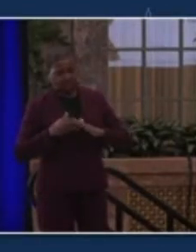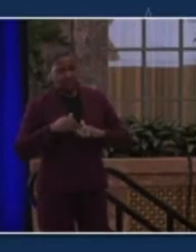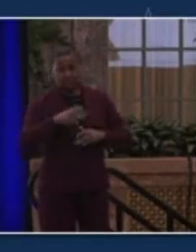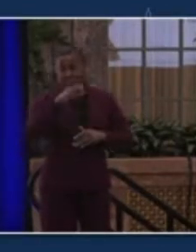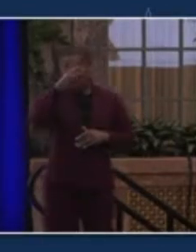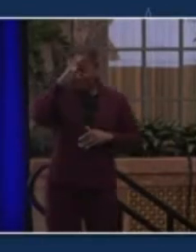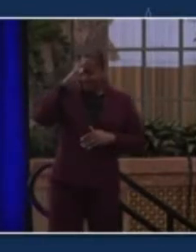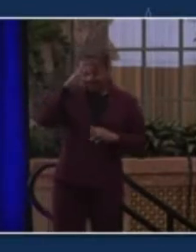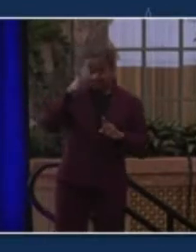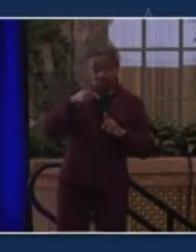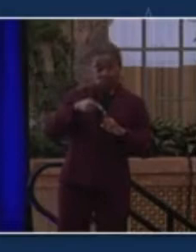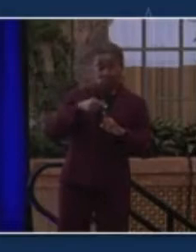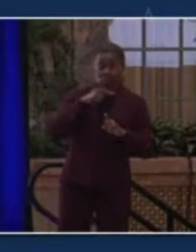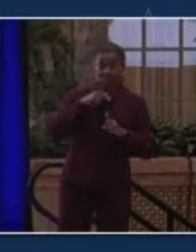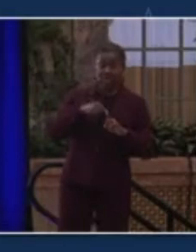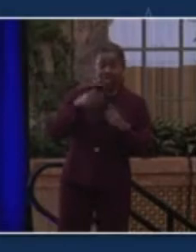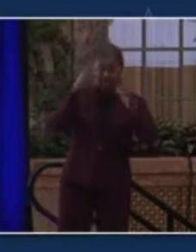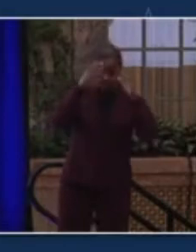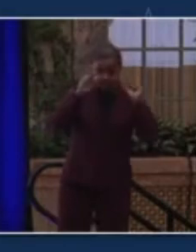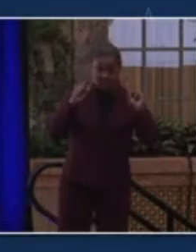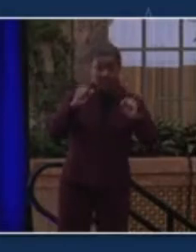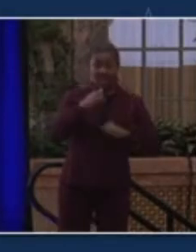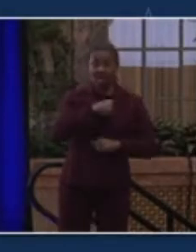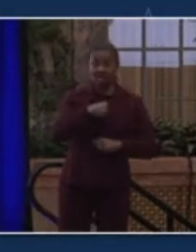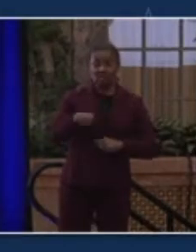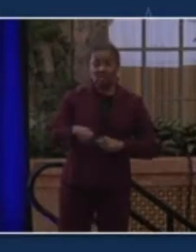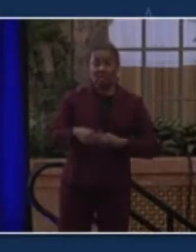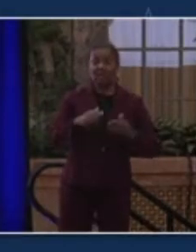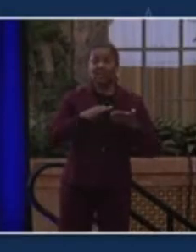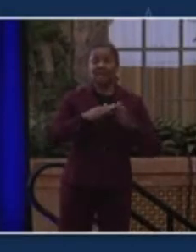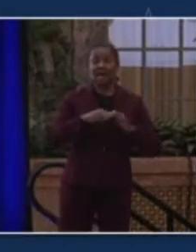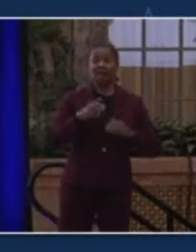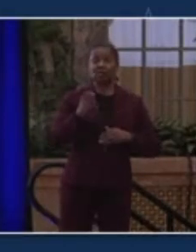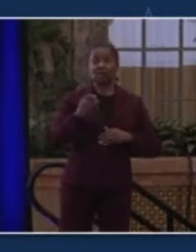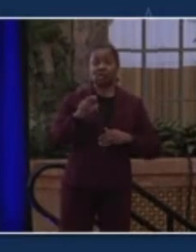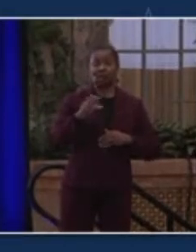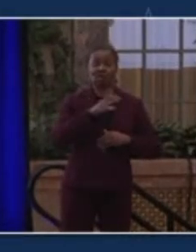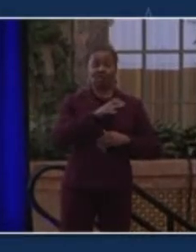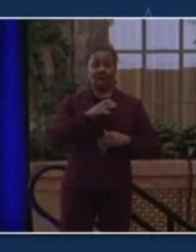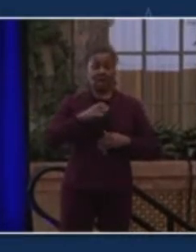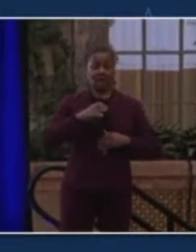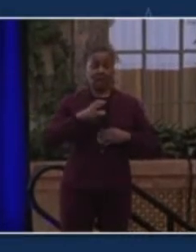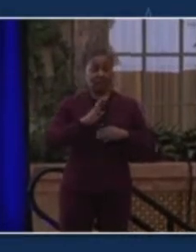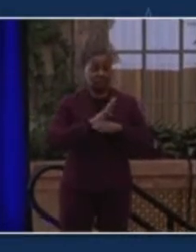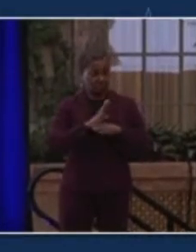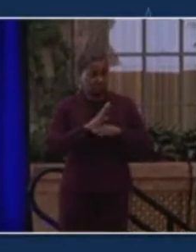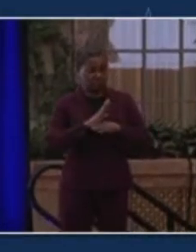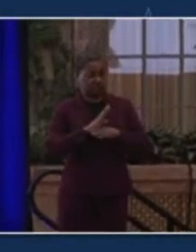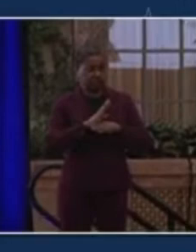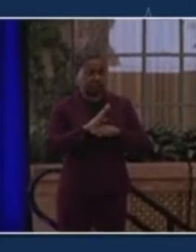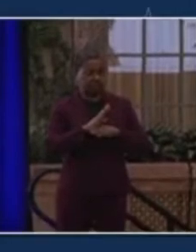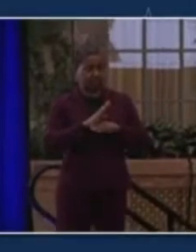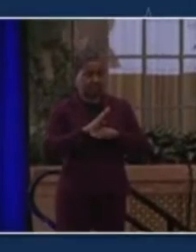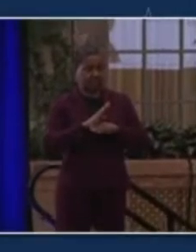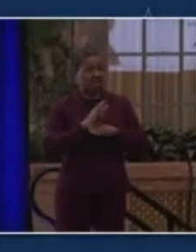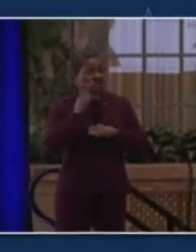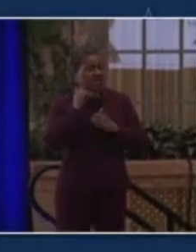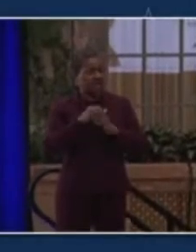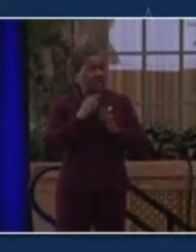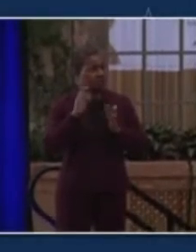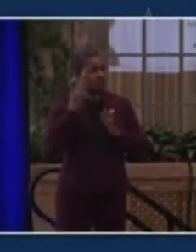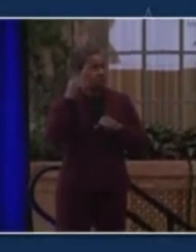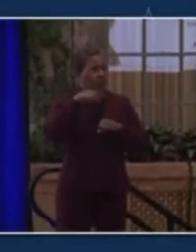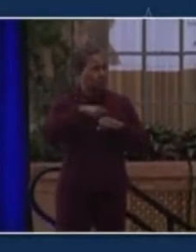dad, who was the president of the Chinatown Chamber of Commerce at the time, and his friends saw this as a